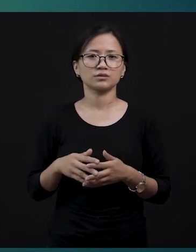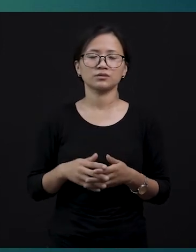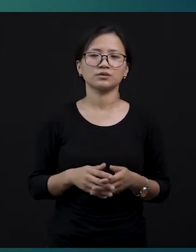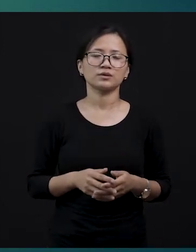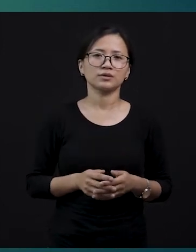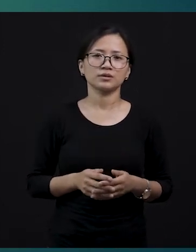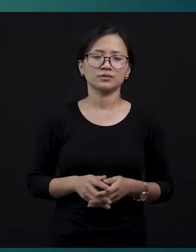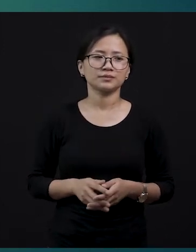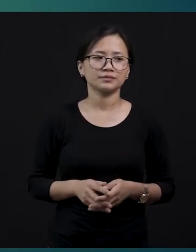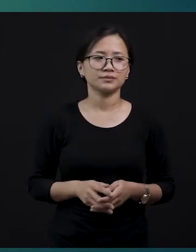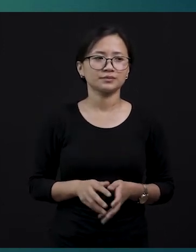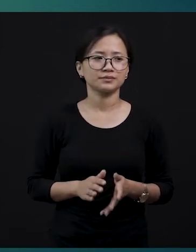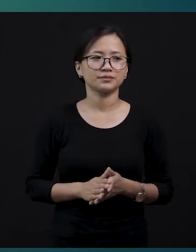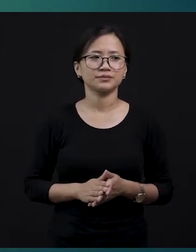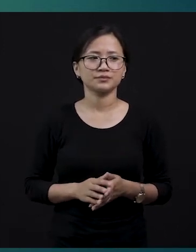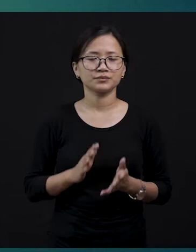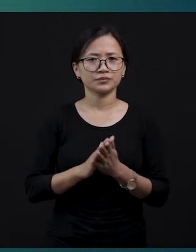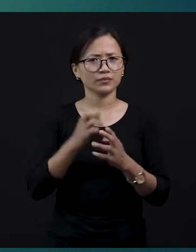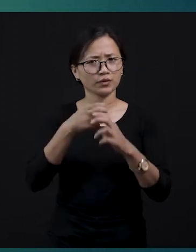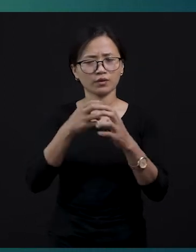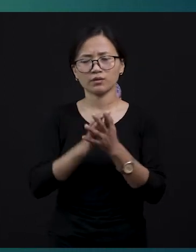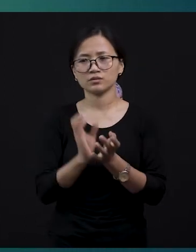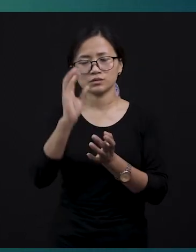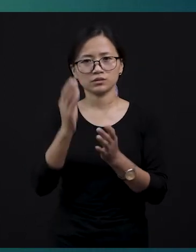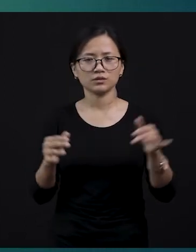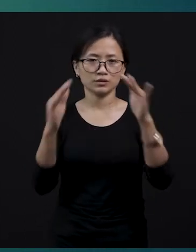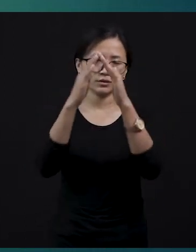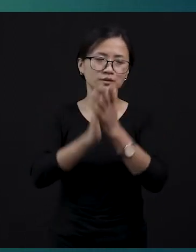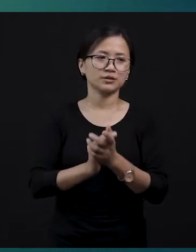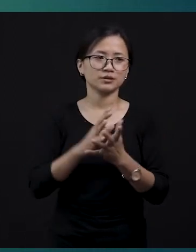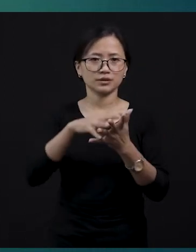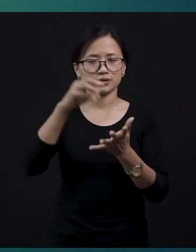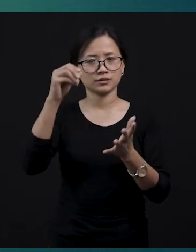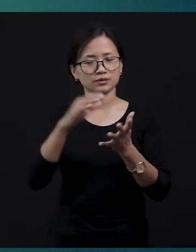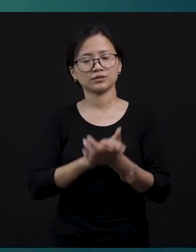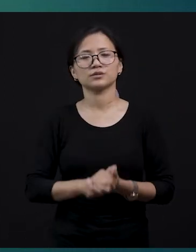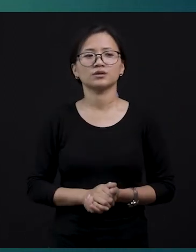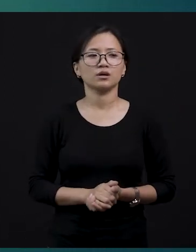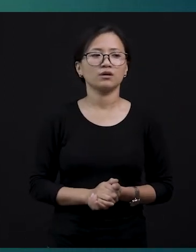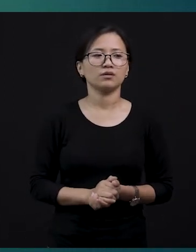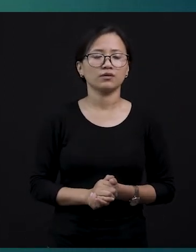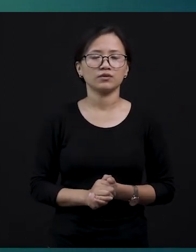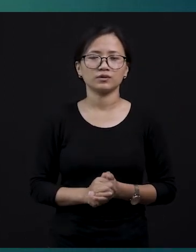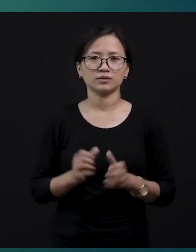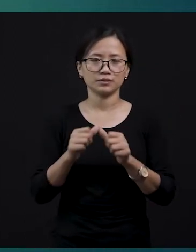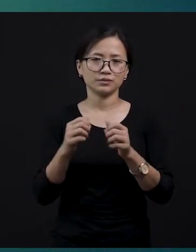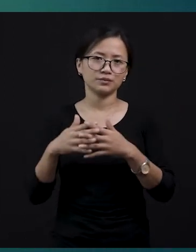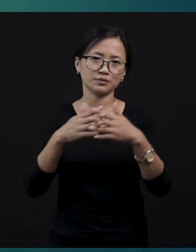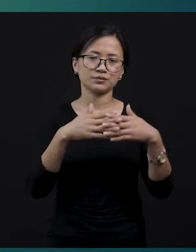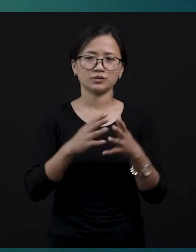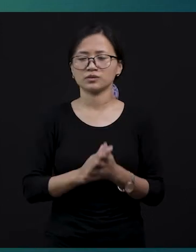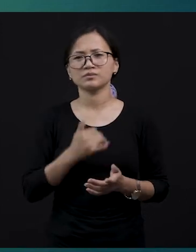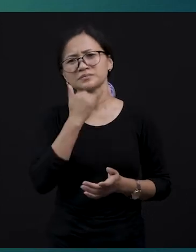rocky desert of America. And it has a very bad reputation. You know what is reputation? If you do something wrong